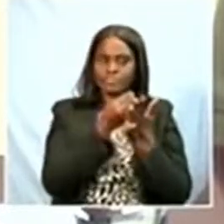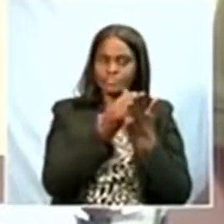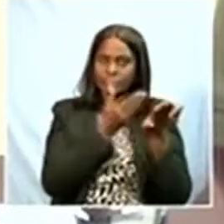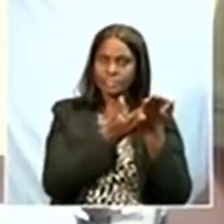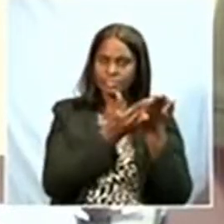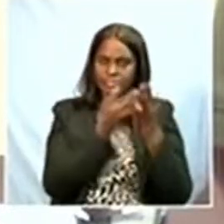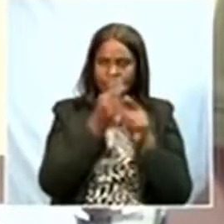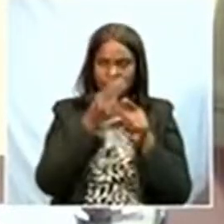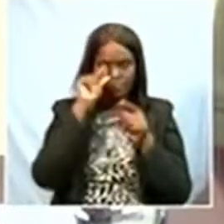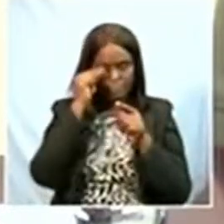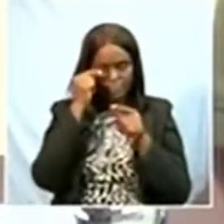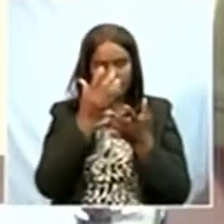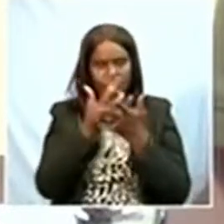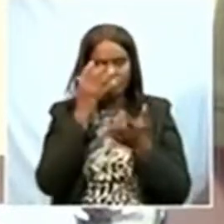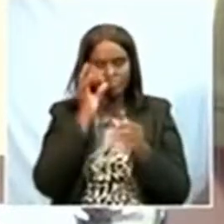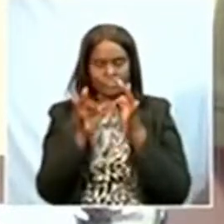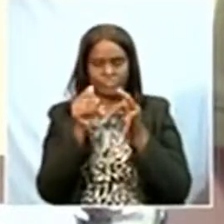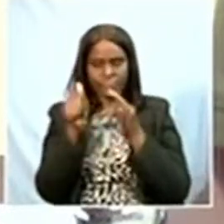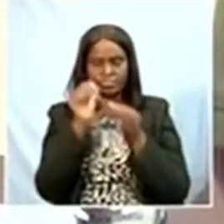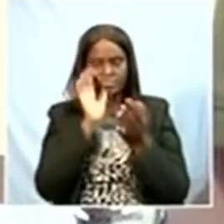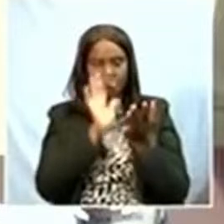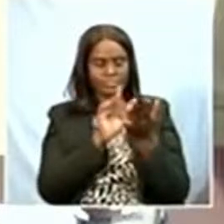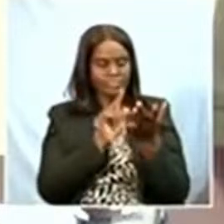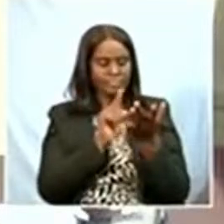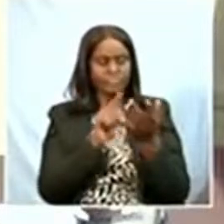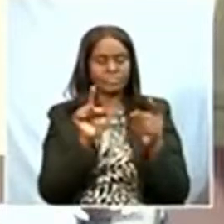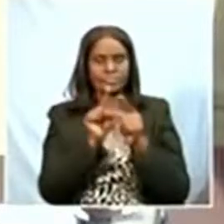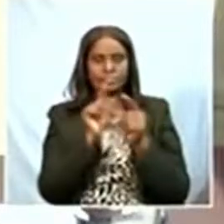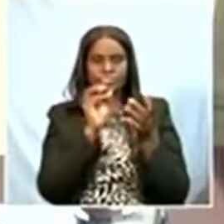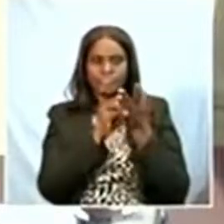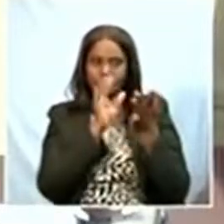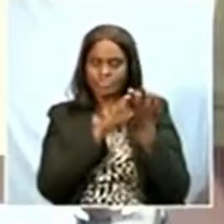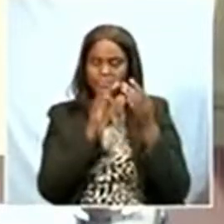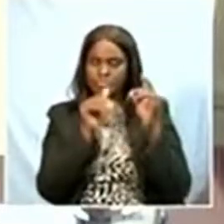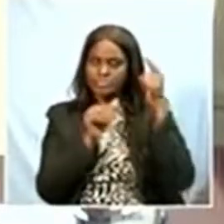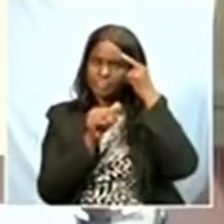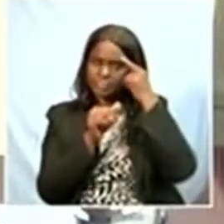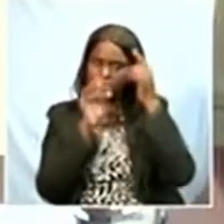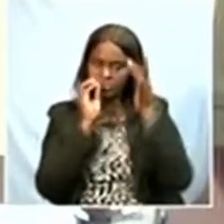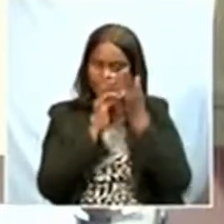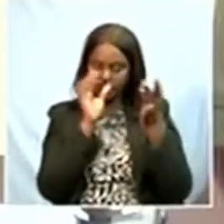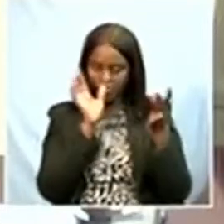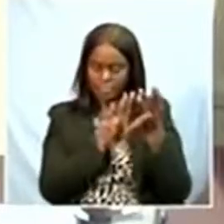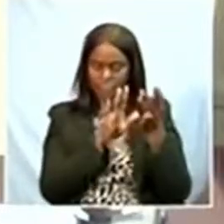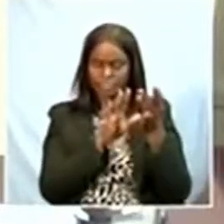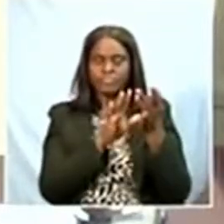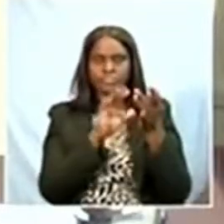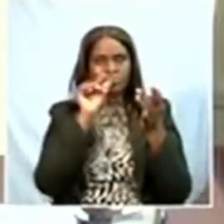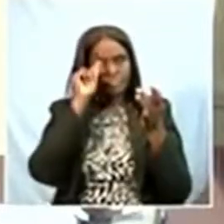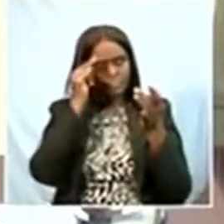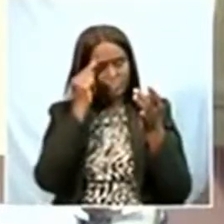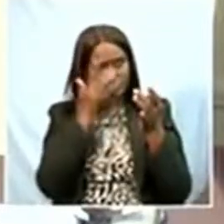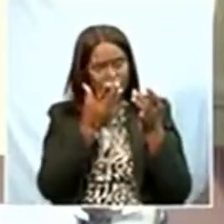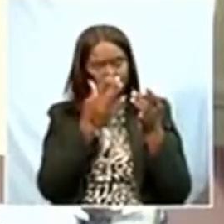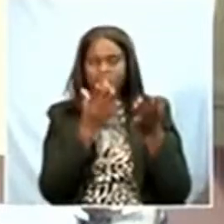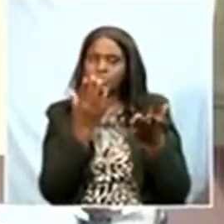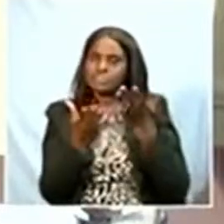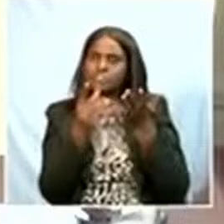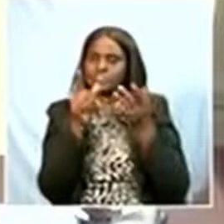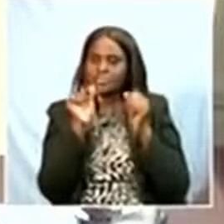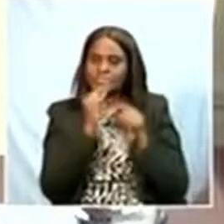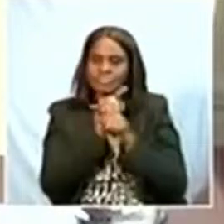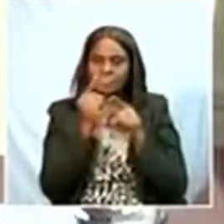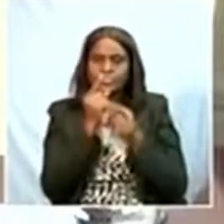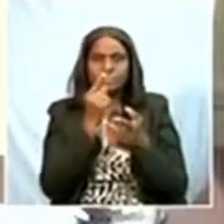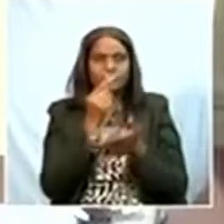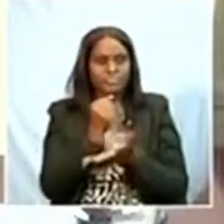our mineral wealth if there are concessions in place that government has placed on the minerals? Maybe you may just help